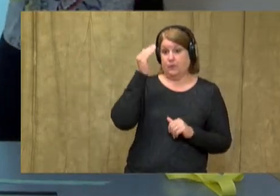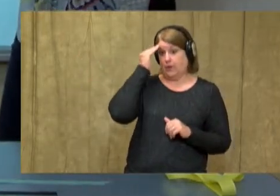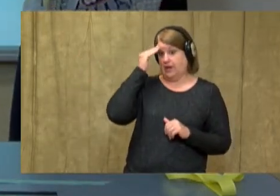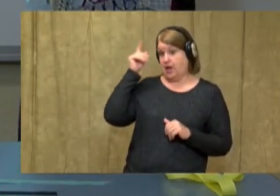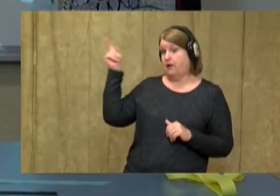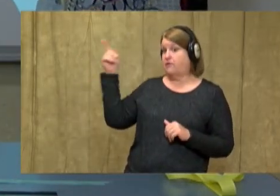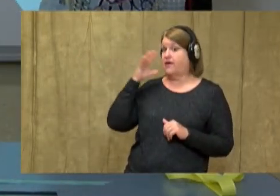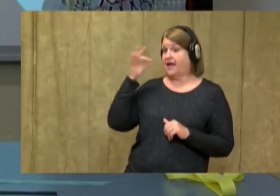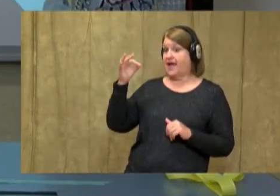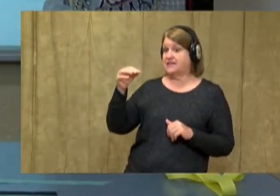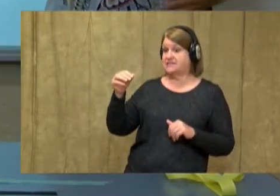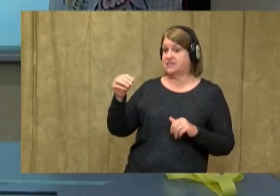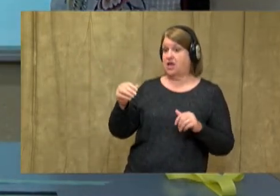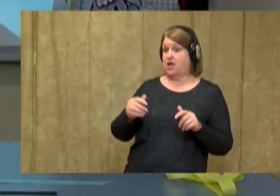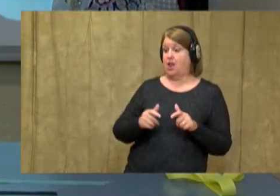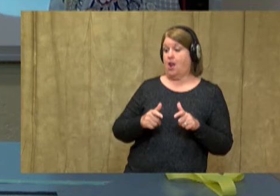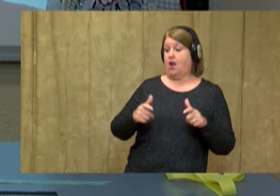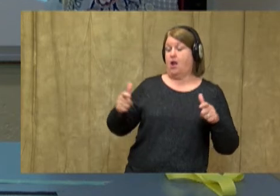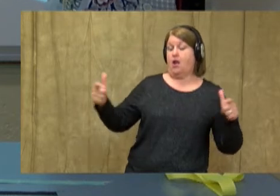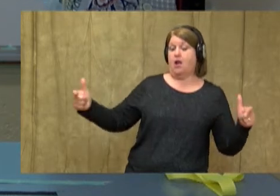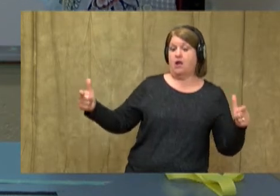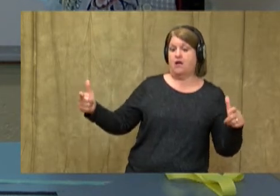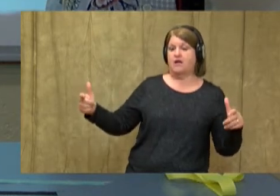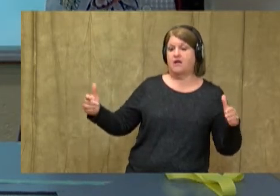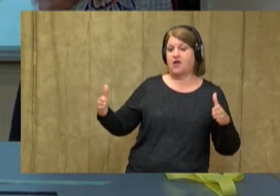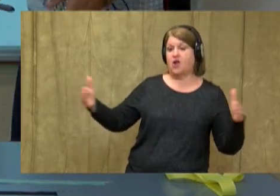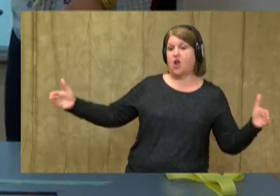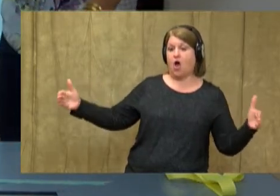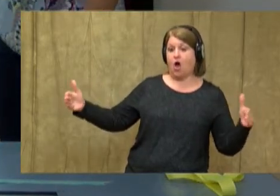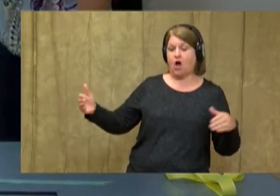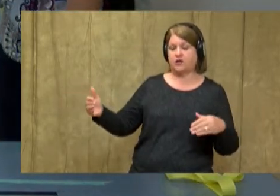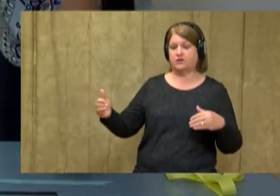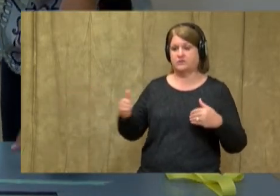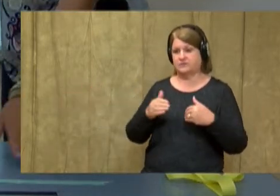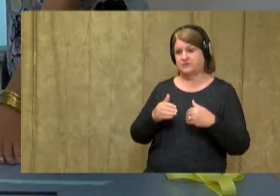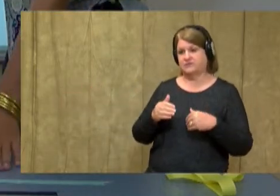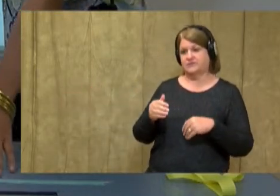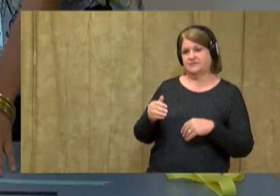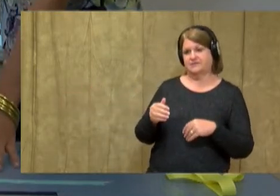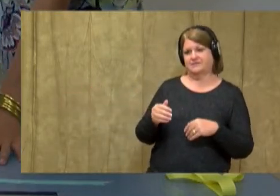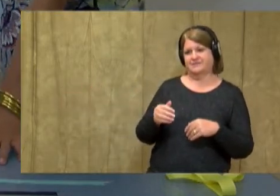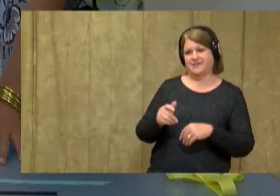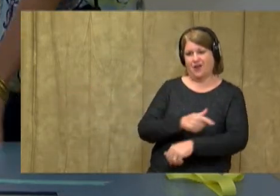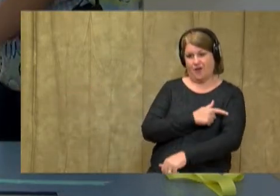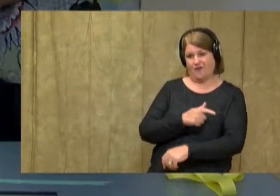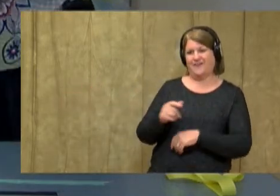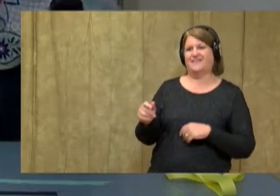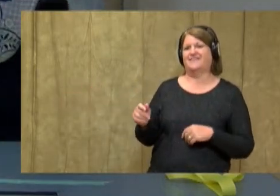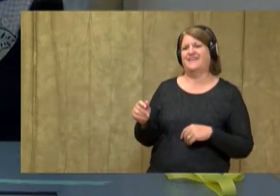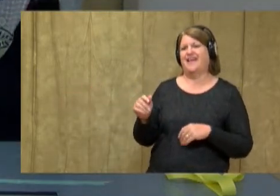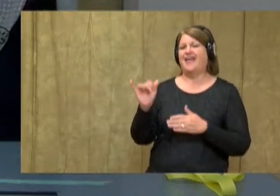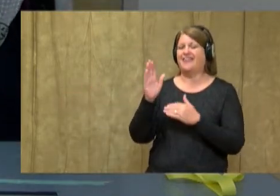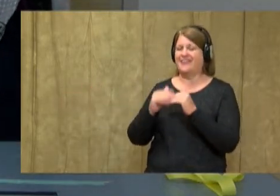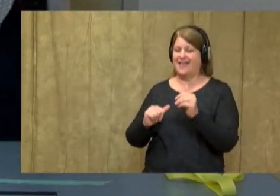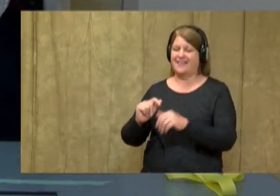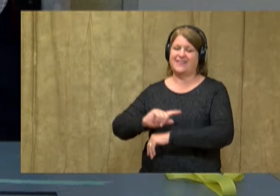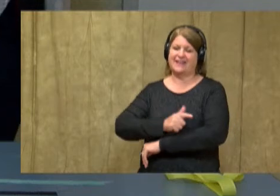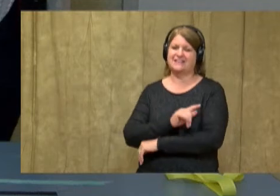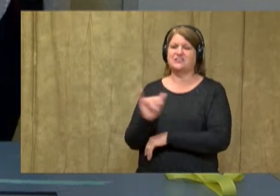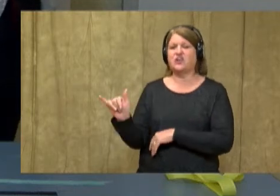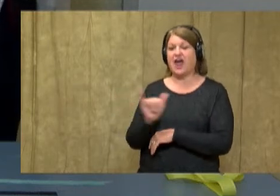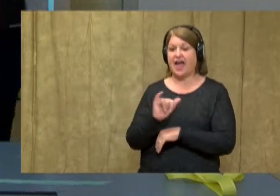is longer than the lizard, kind of like our two ribbons right here.